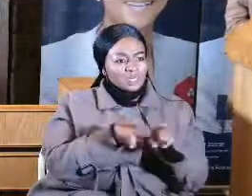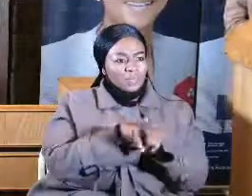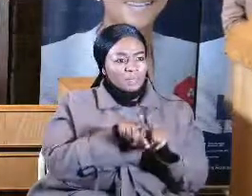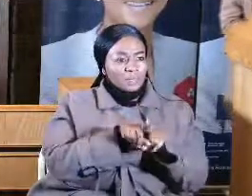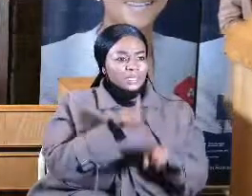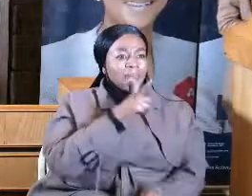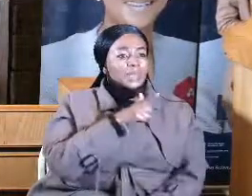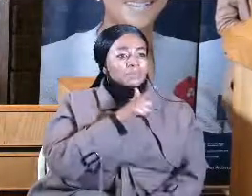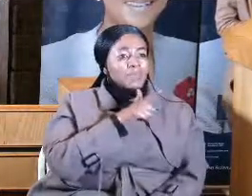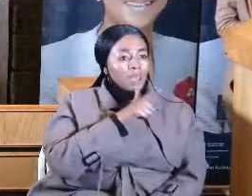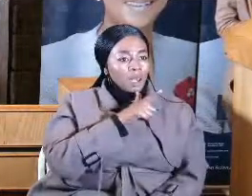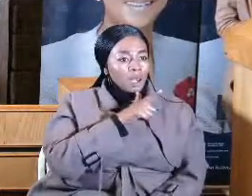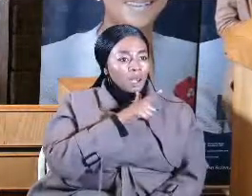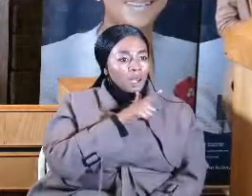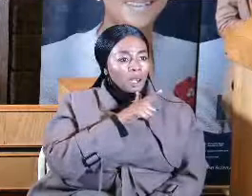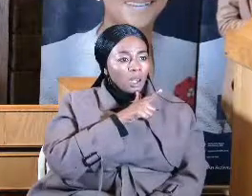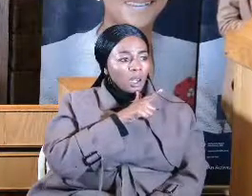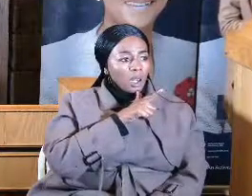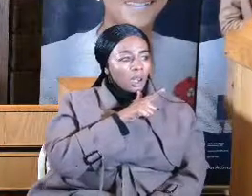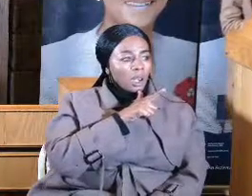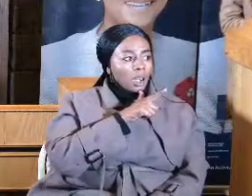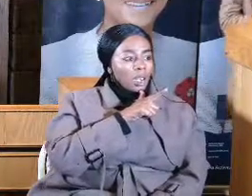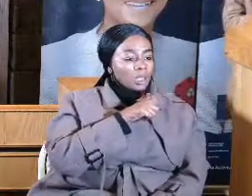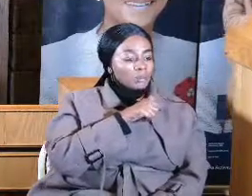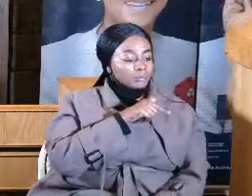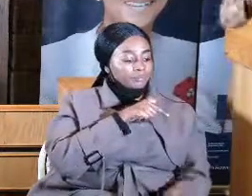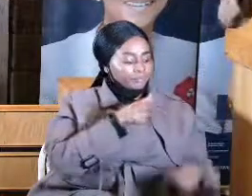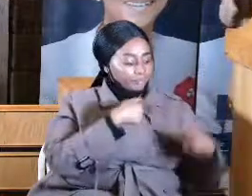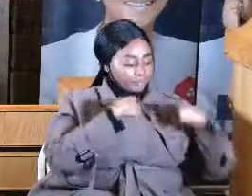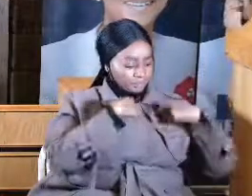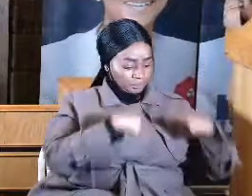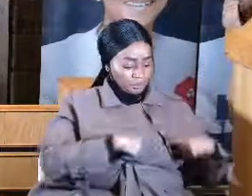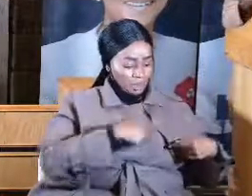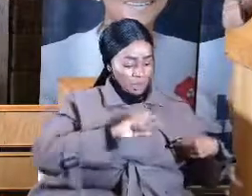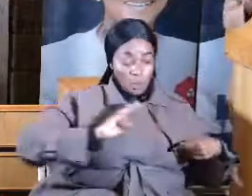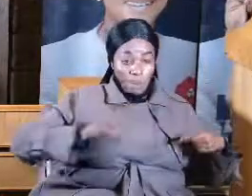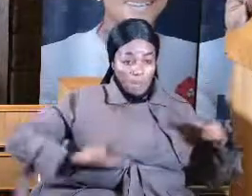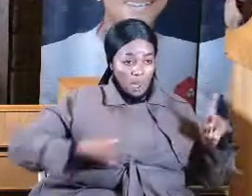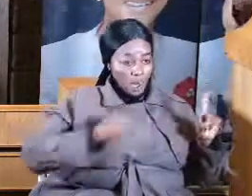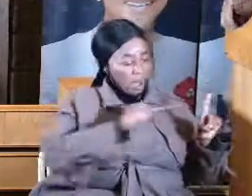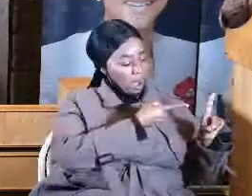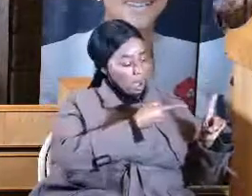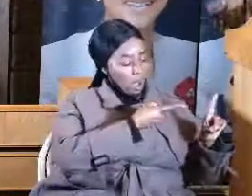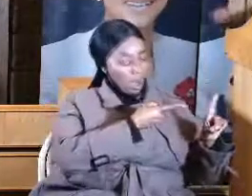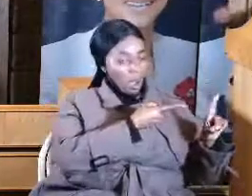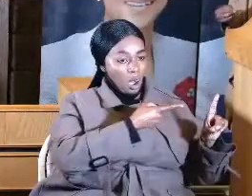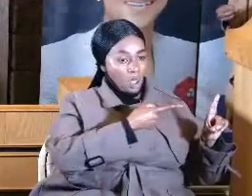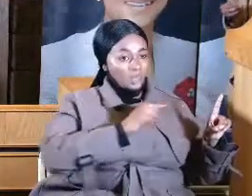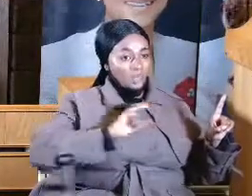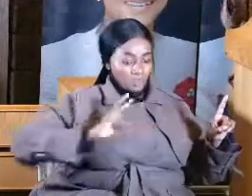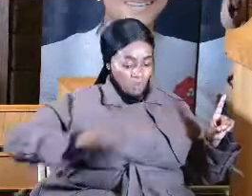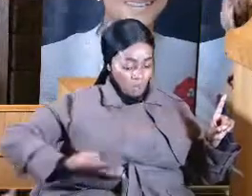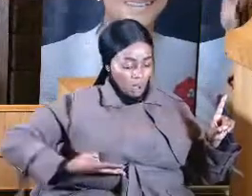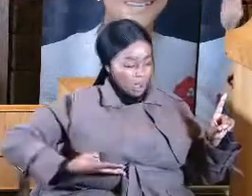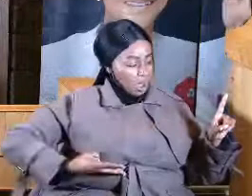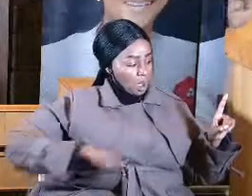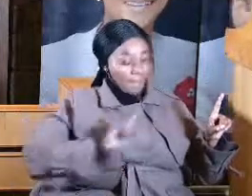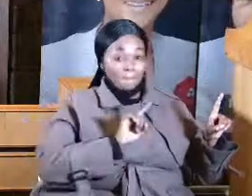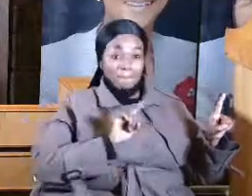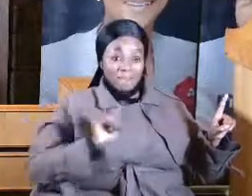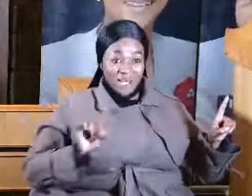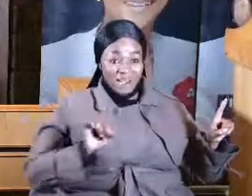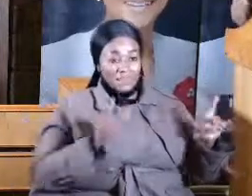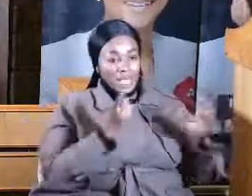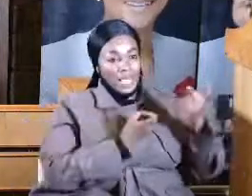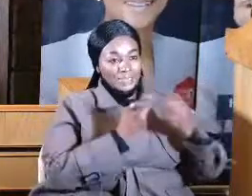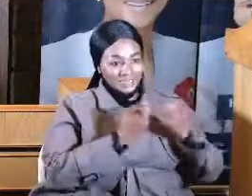woman who identifies as a female or as a cisgender woman, but is